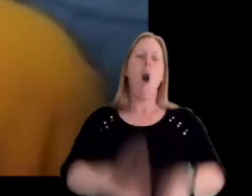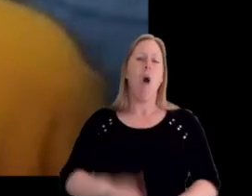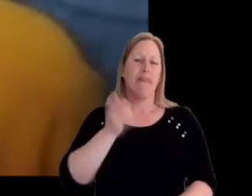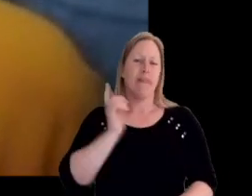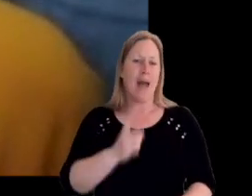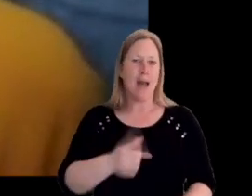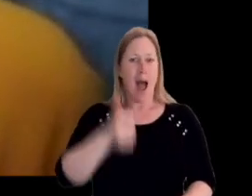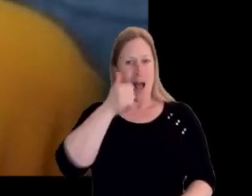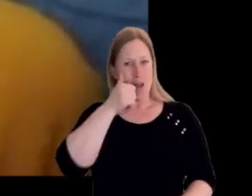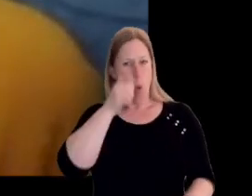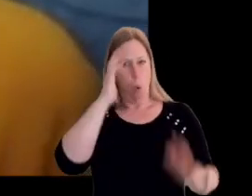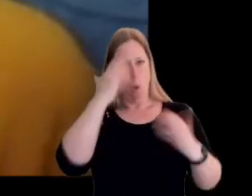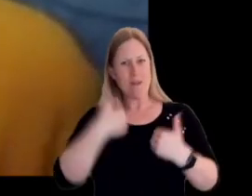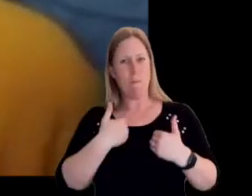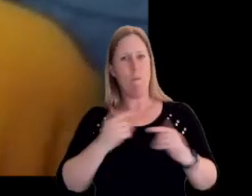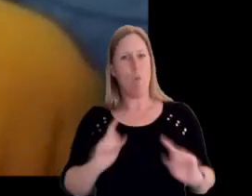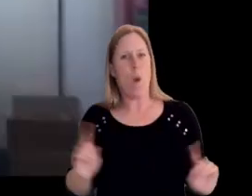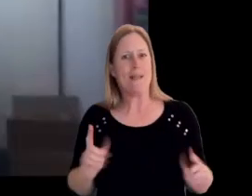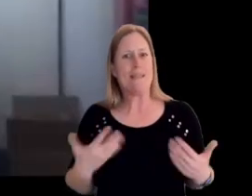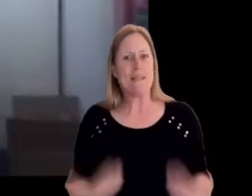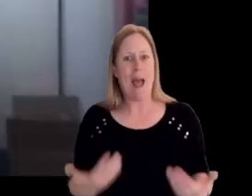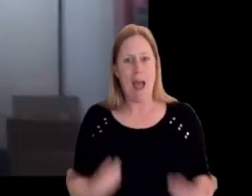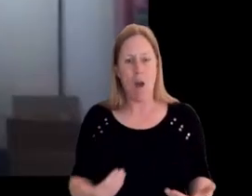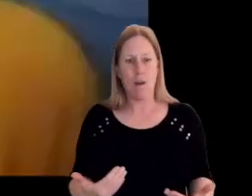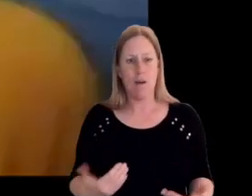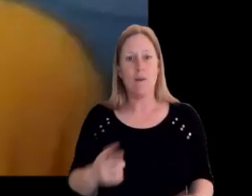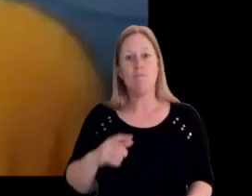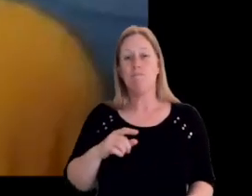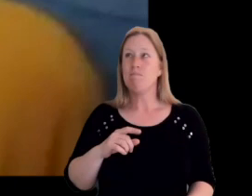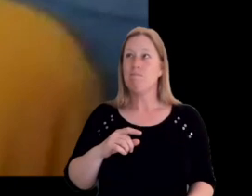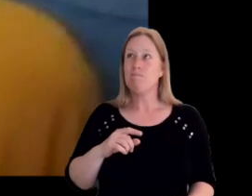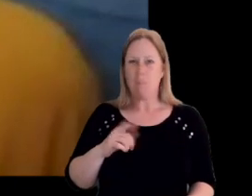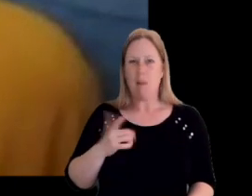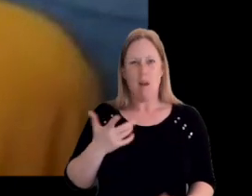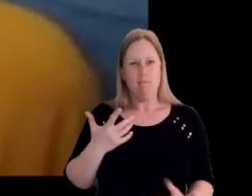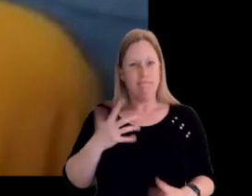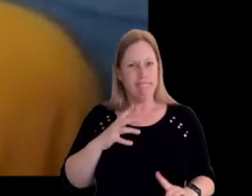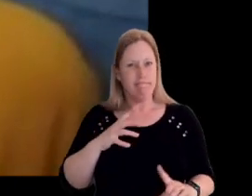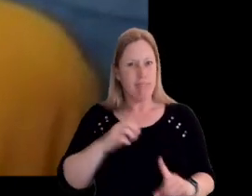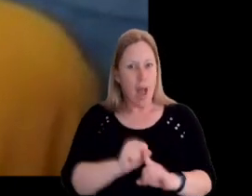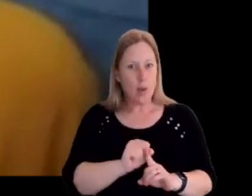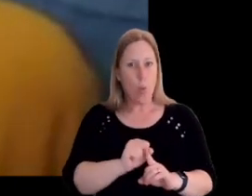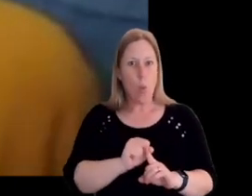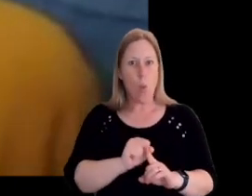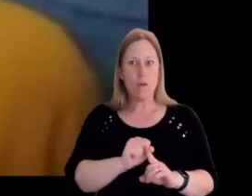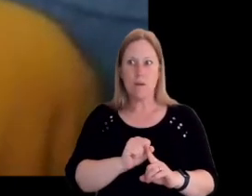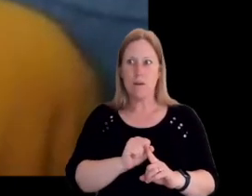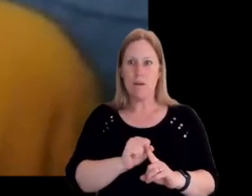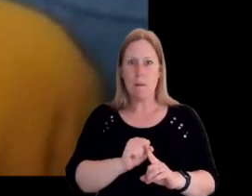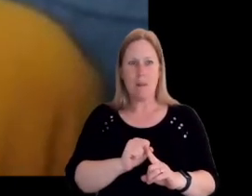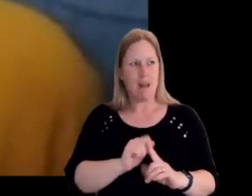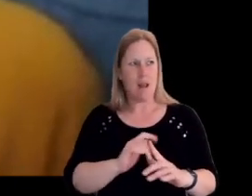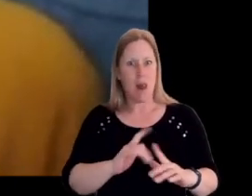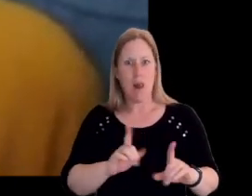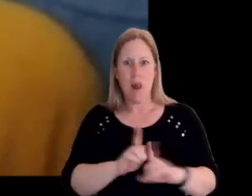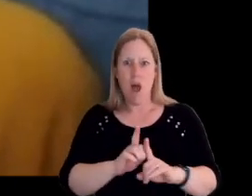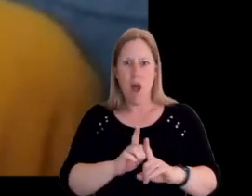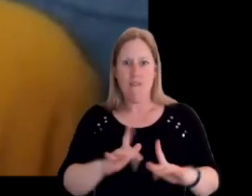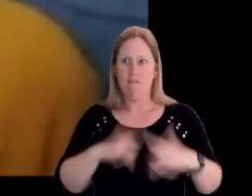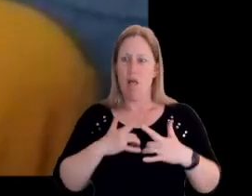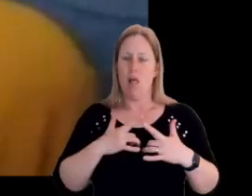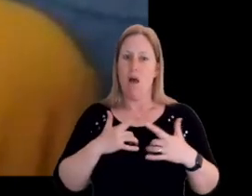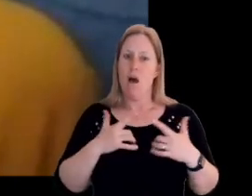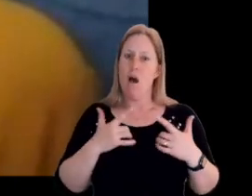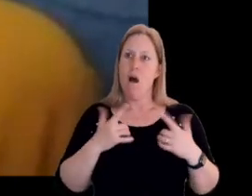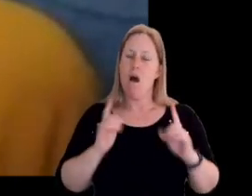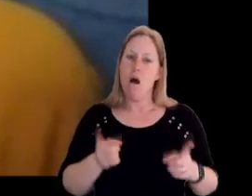I know about autism now. But once I got my diagnosis and got the validation that